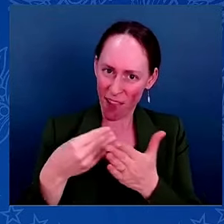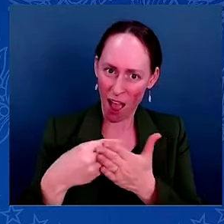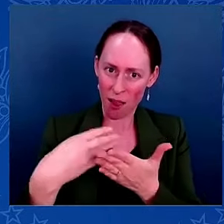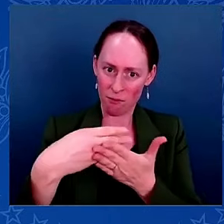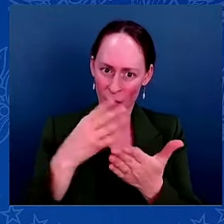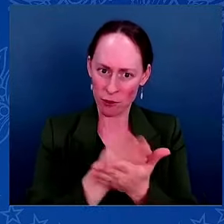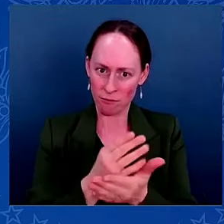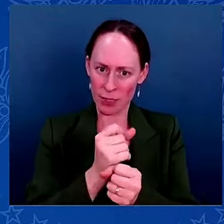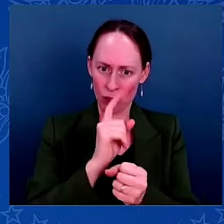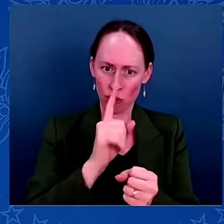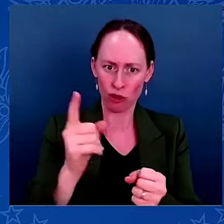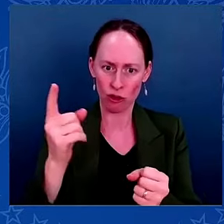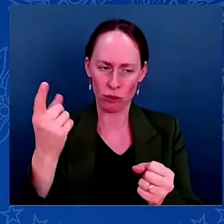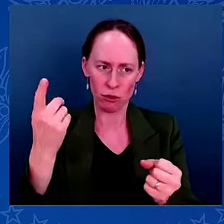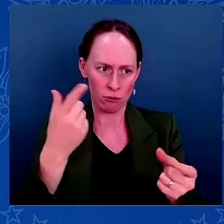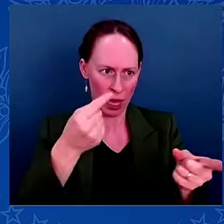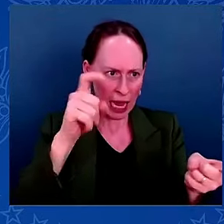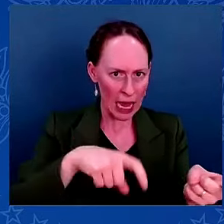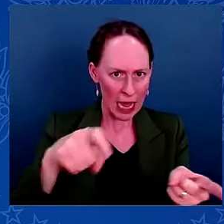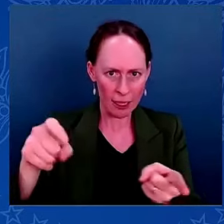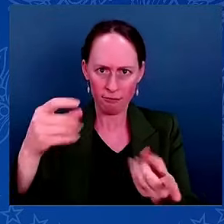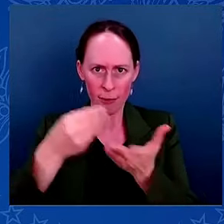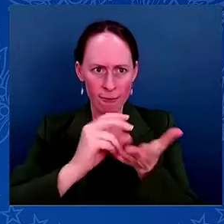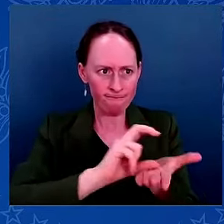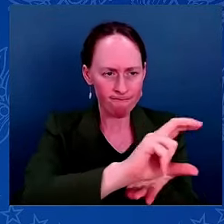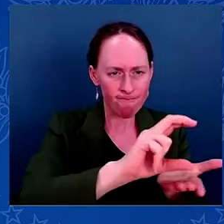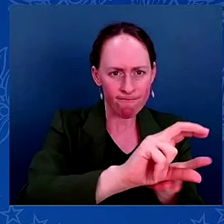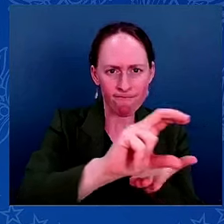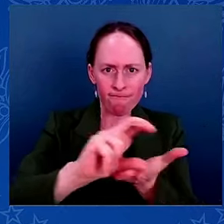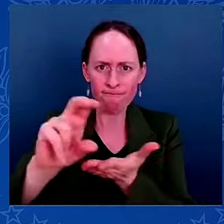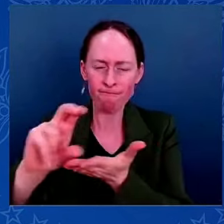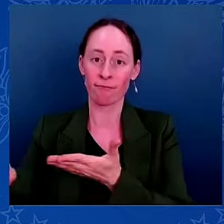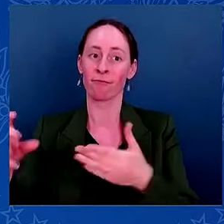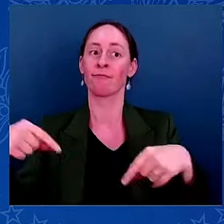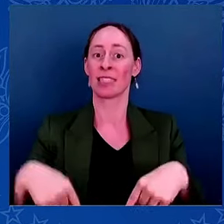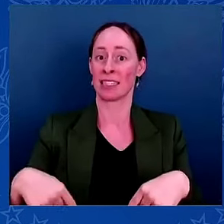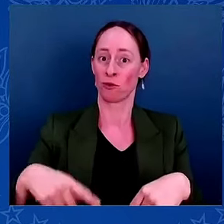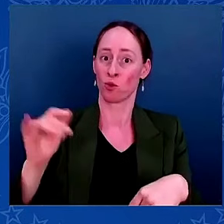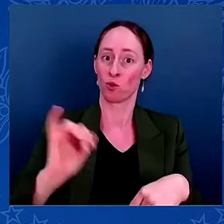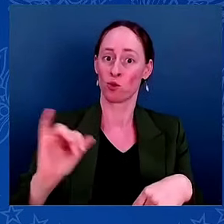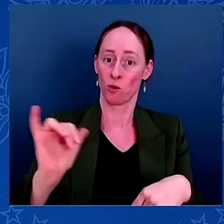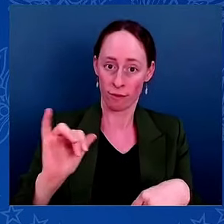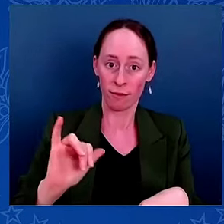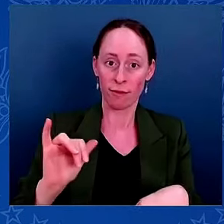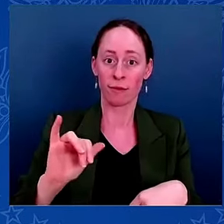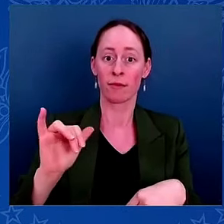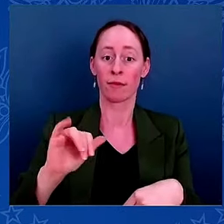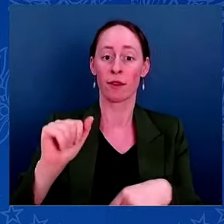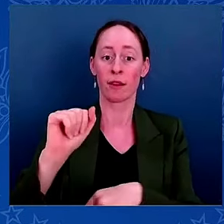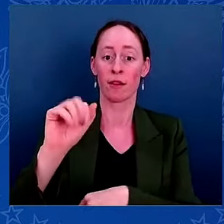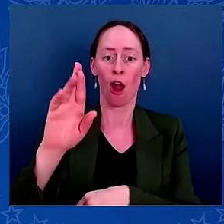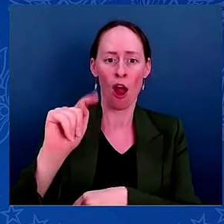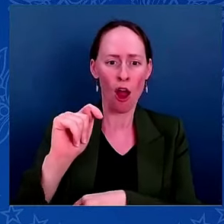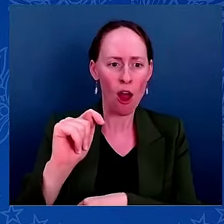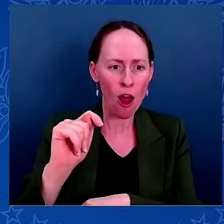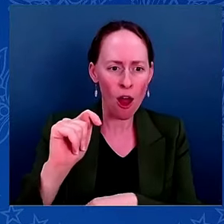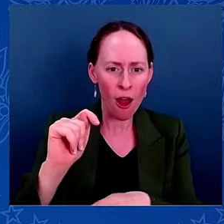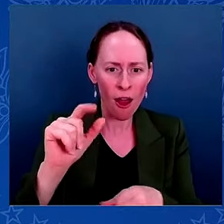have a Director of Science and Technology, Arthi. Where are you, Arthi? There you are. She's smart as